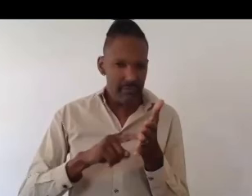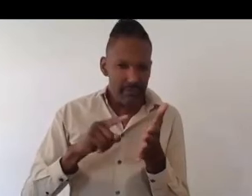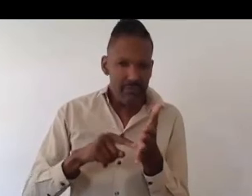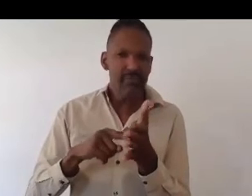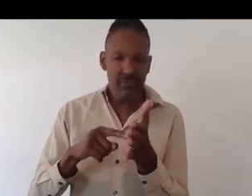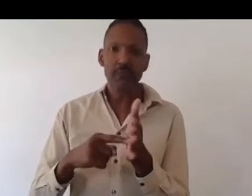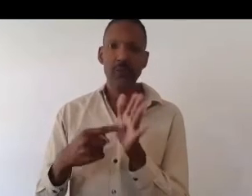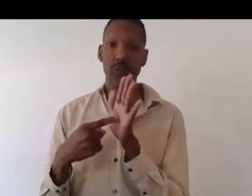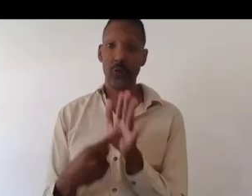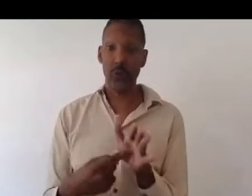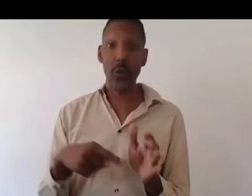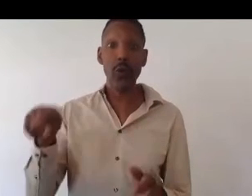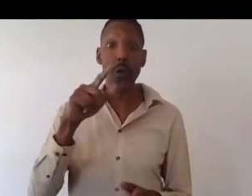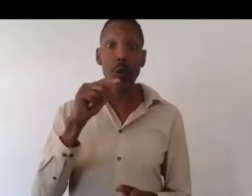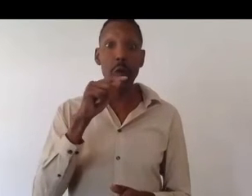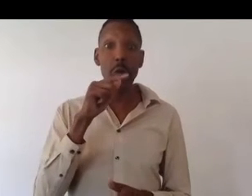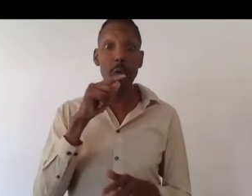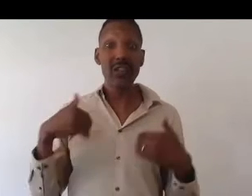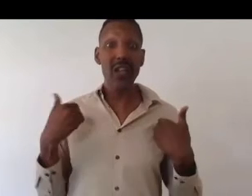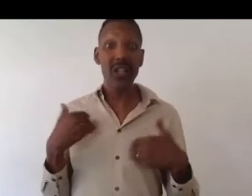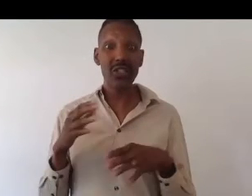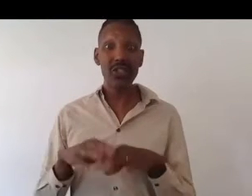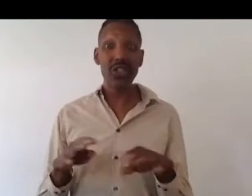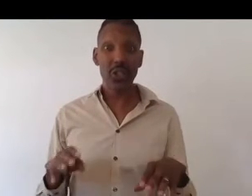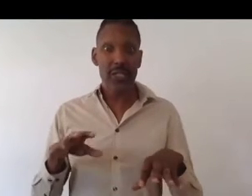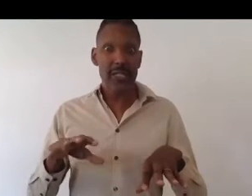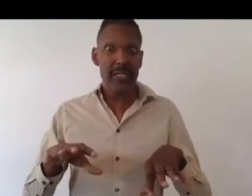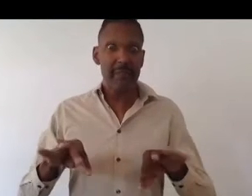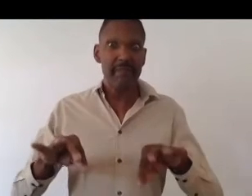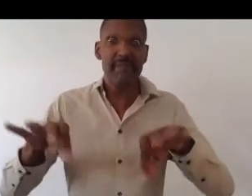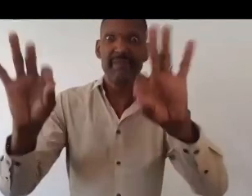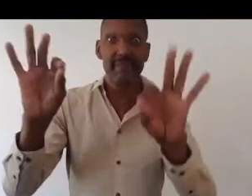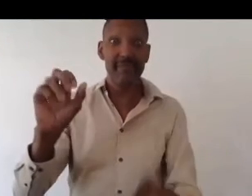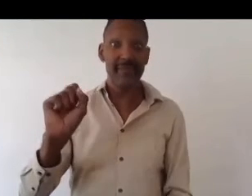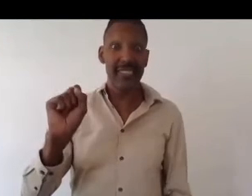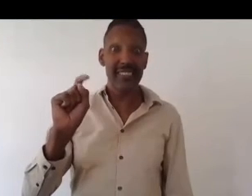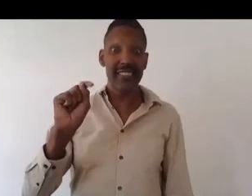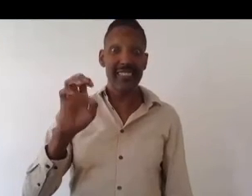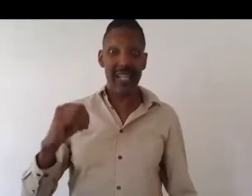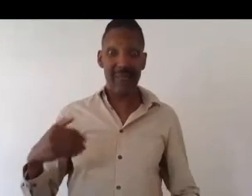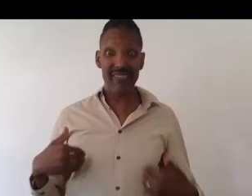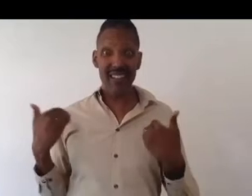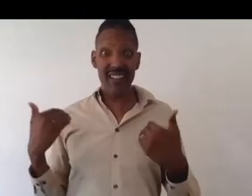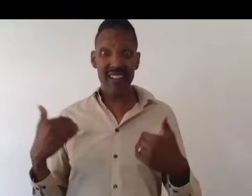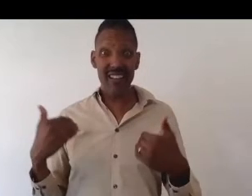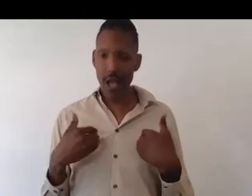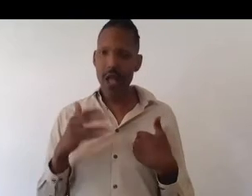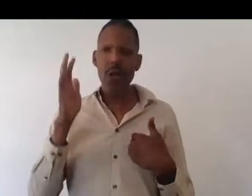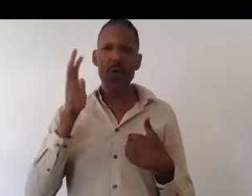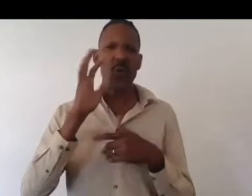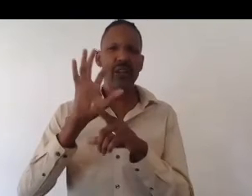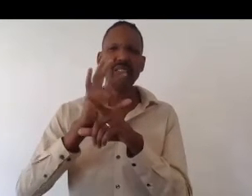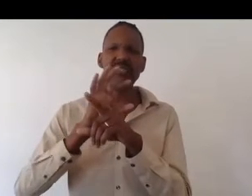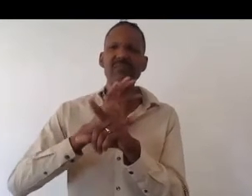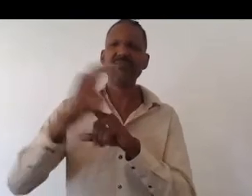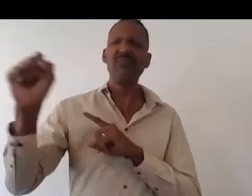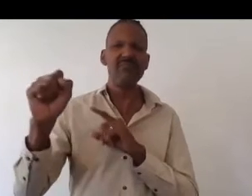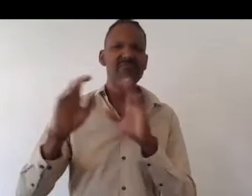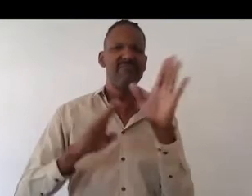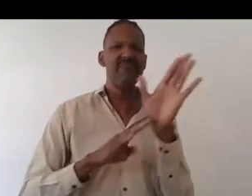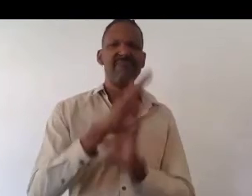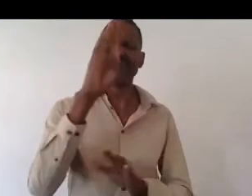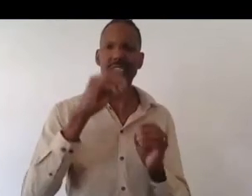learning. Here's one here. There are a couple others. There's also a recent journal article out by the leadership team of the